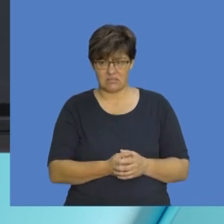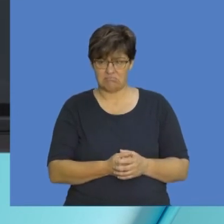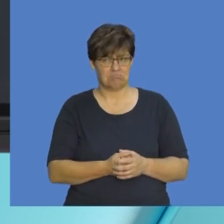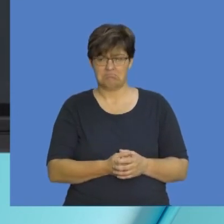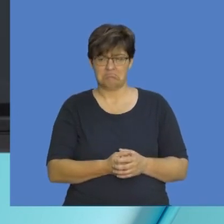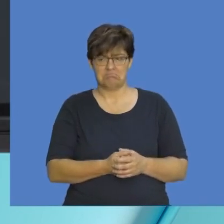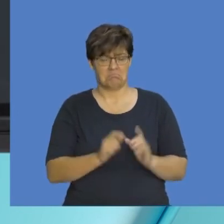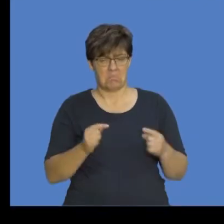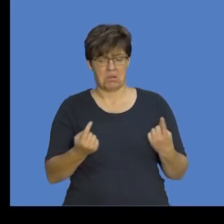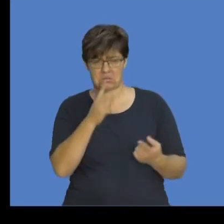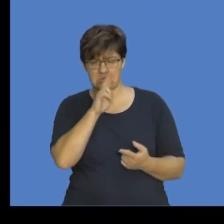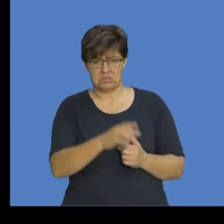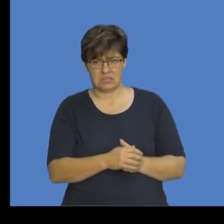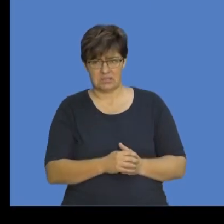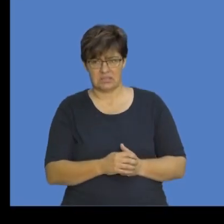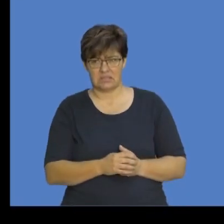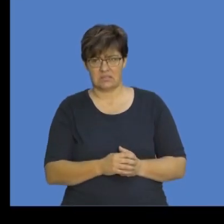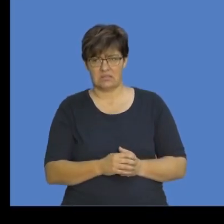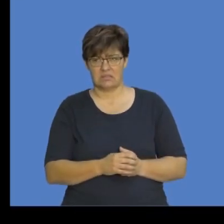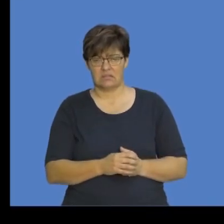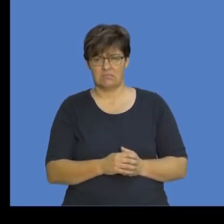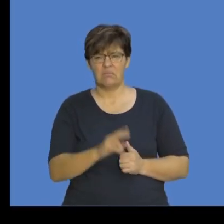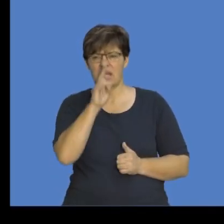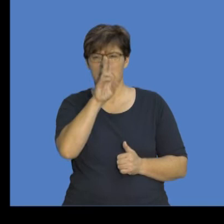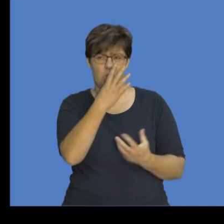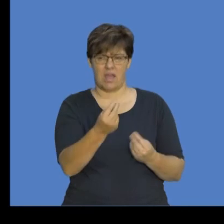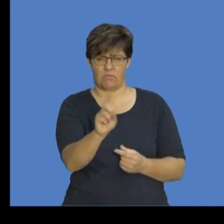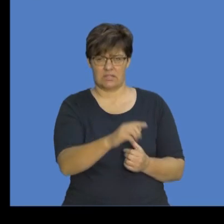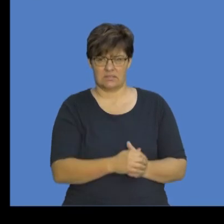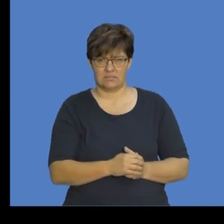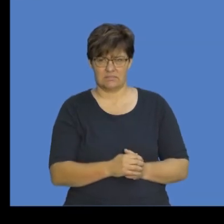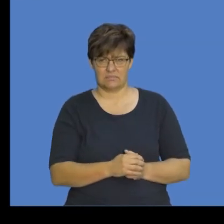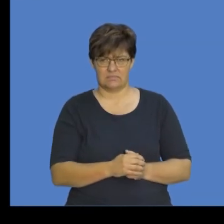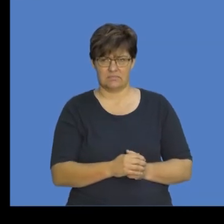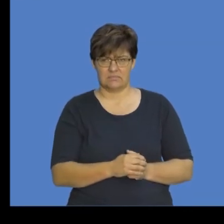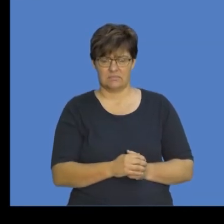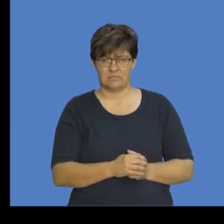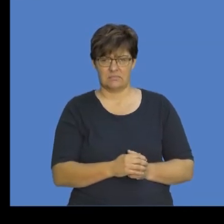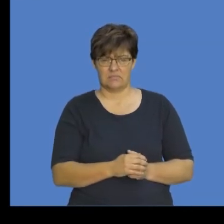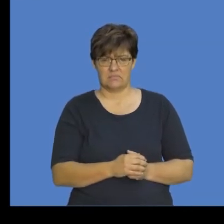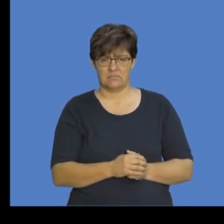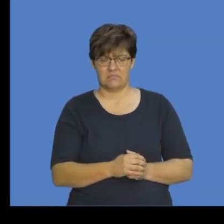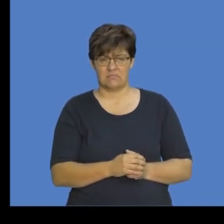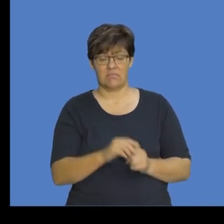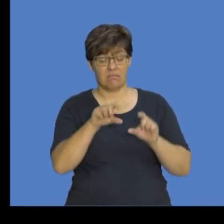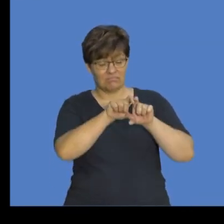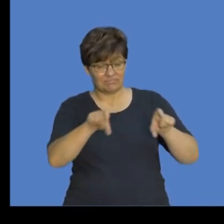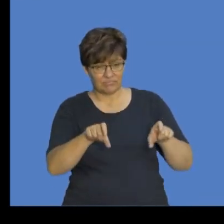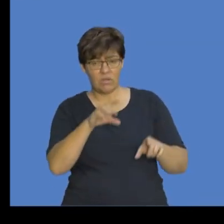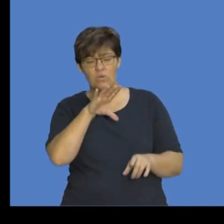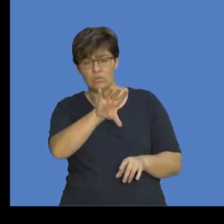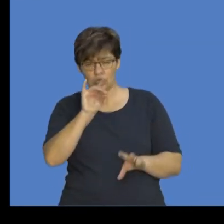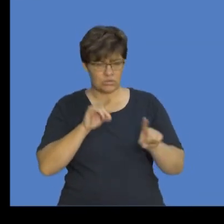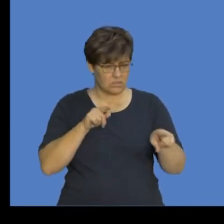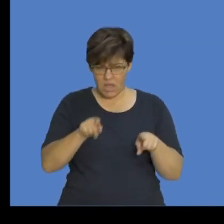I don't think I can. Okay, let's see what we have for some questions. Use the box plot to